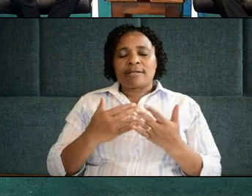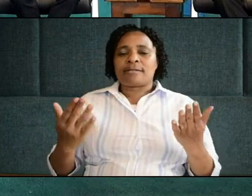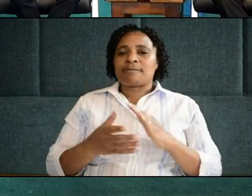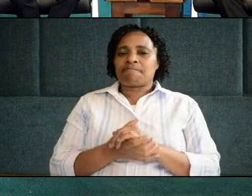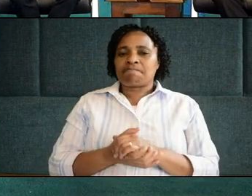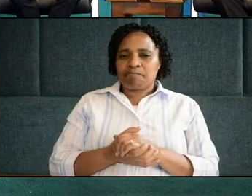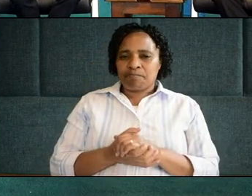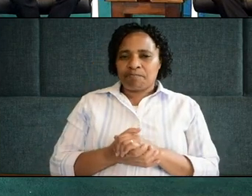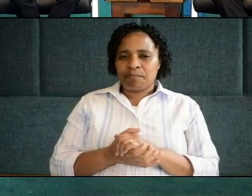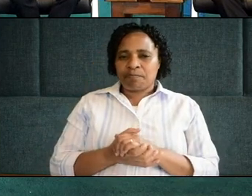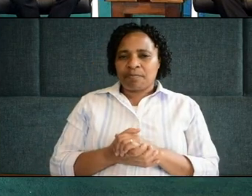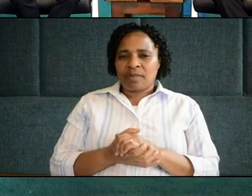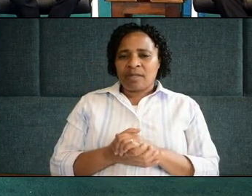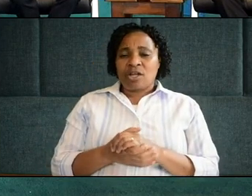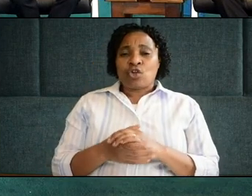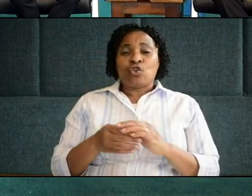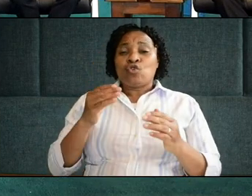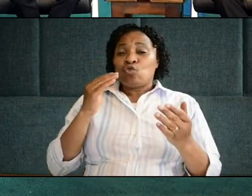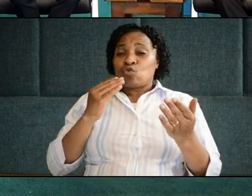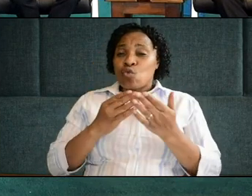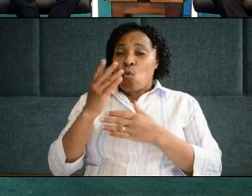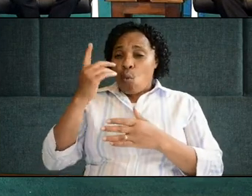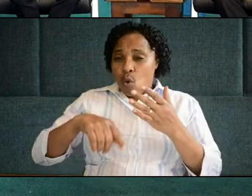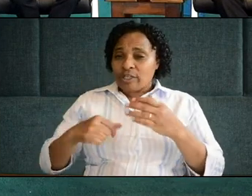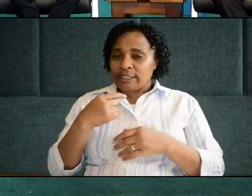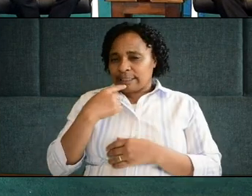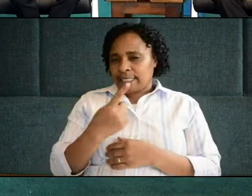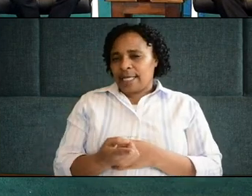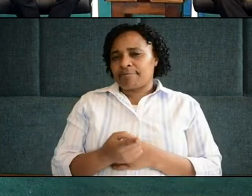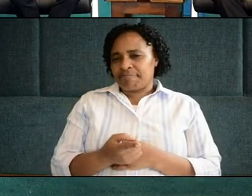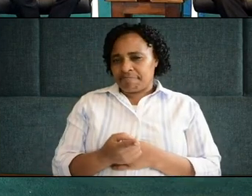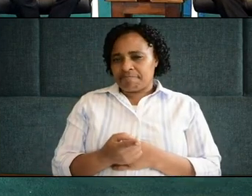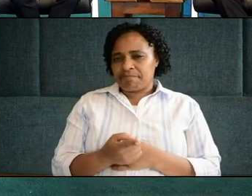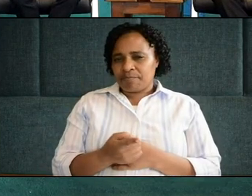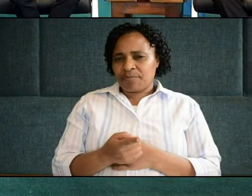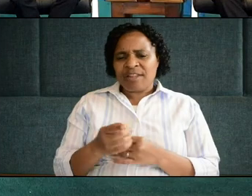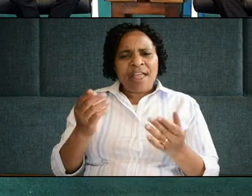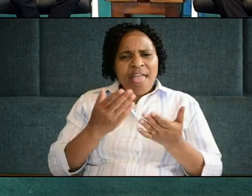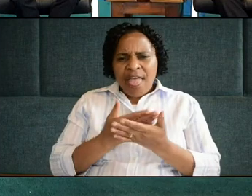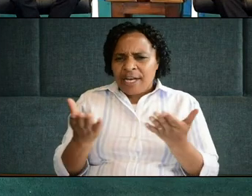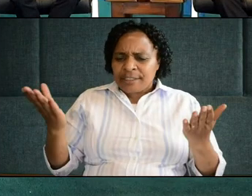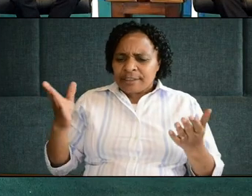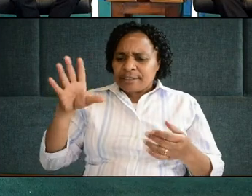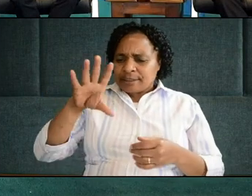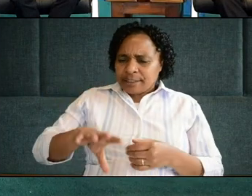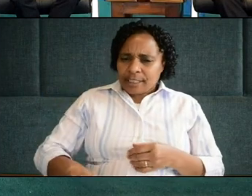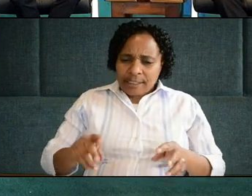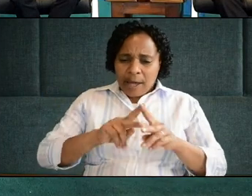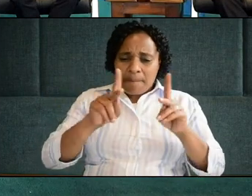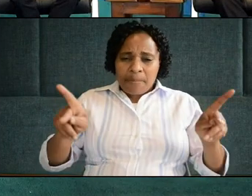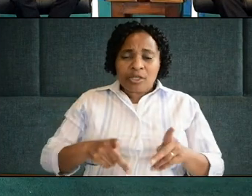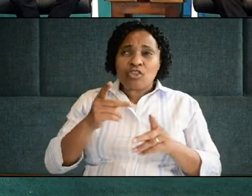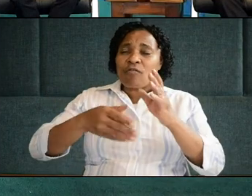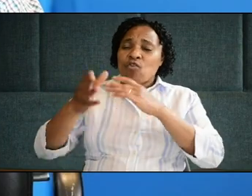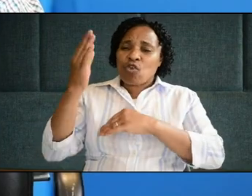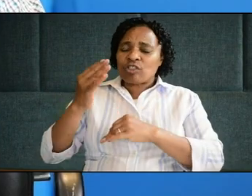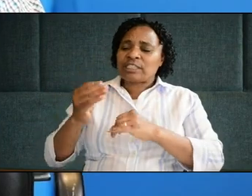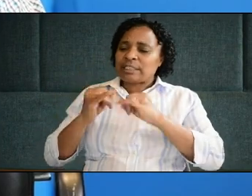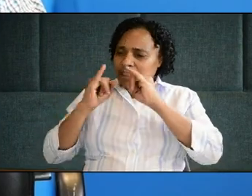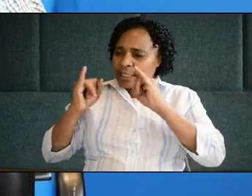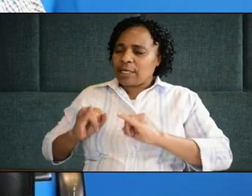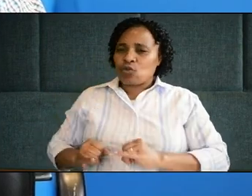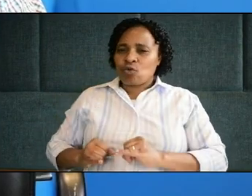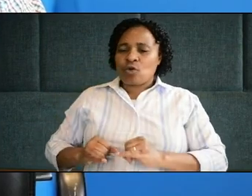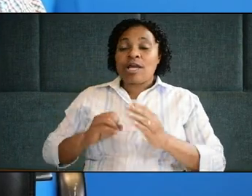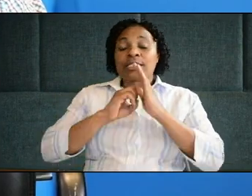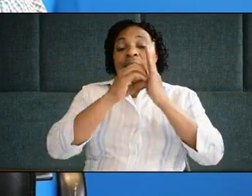Yeah. Just to add on what she has said, that anything that takes the place of God is an idol. For example, here